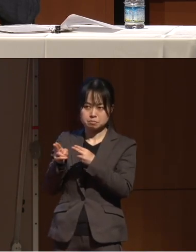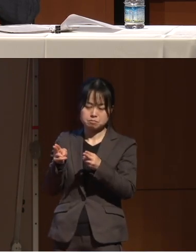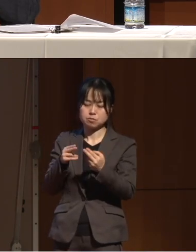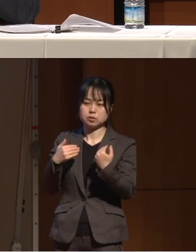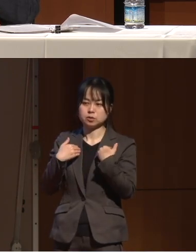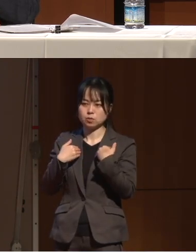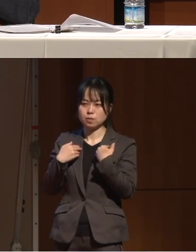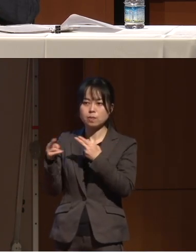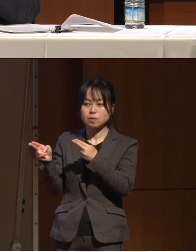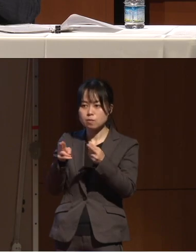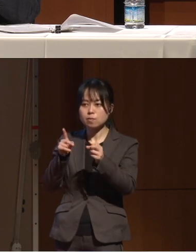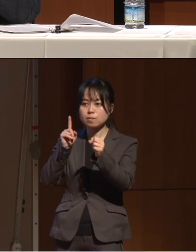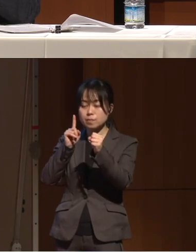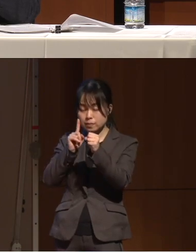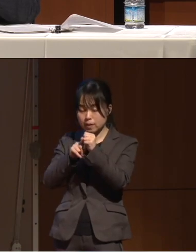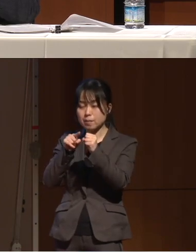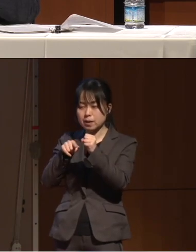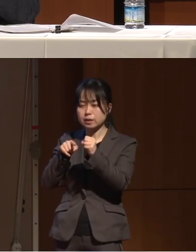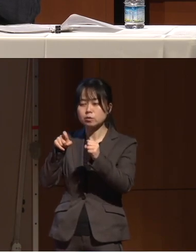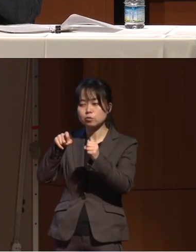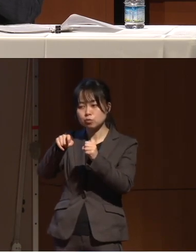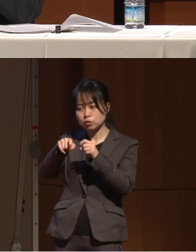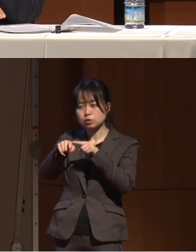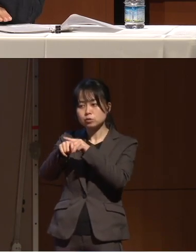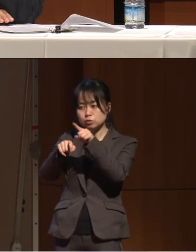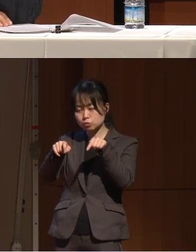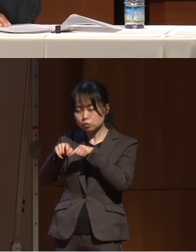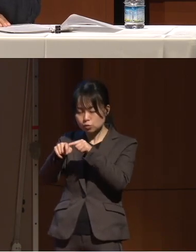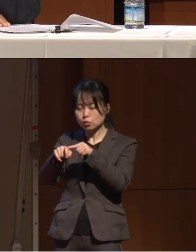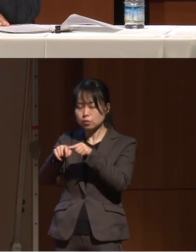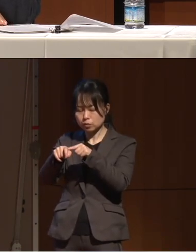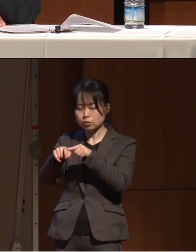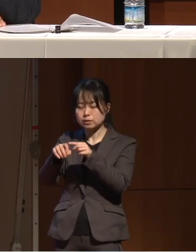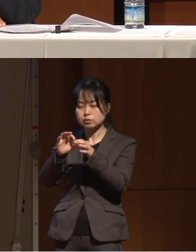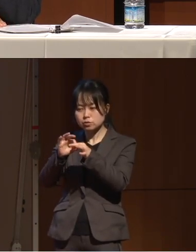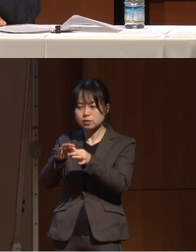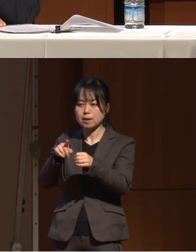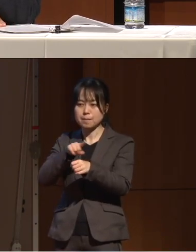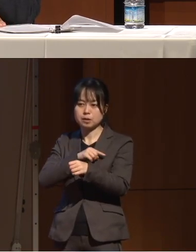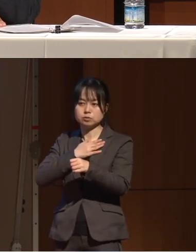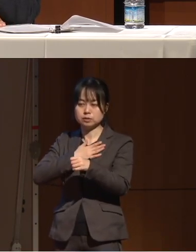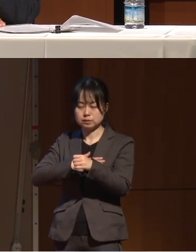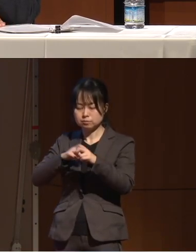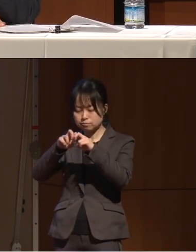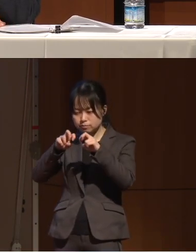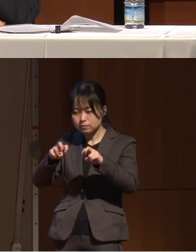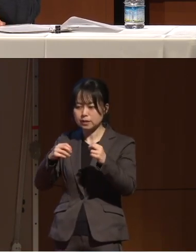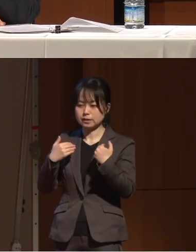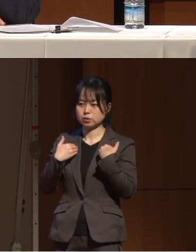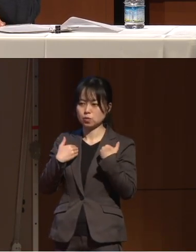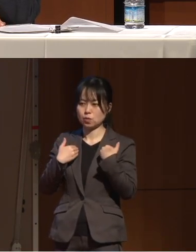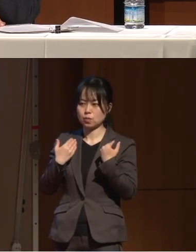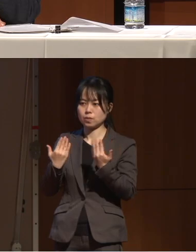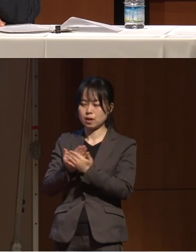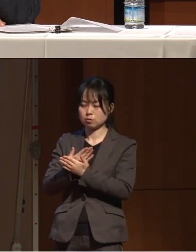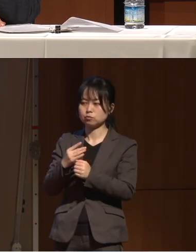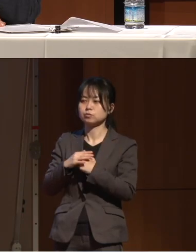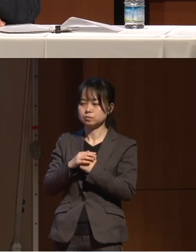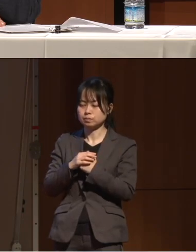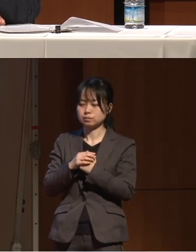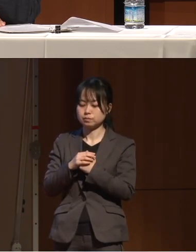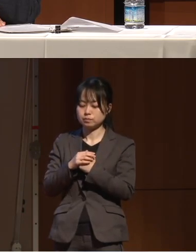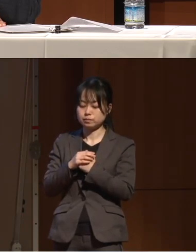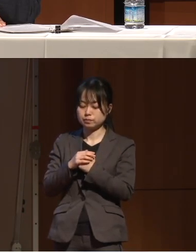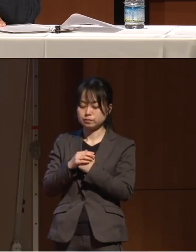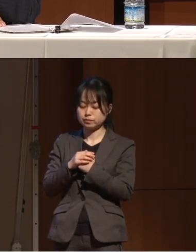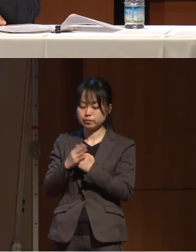of virus. This is the first talk. Second panelist is Dr. Tetsuo